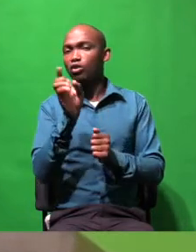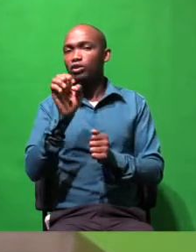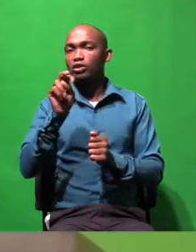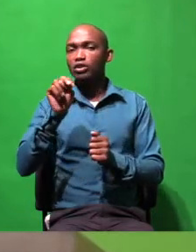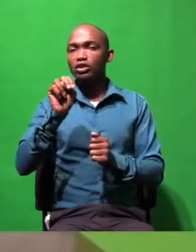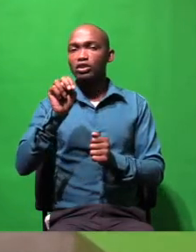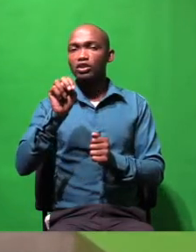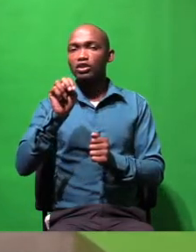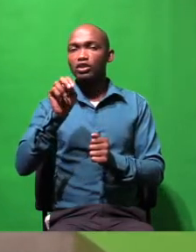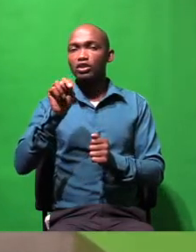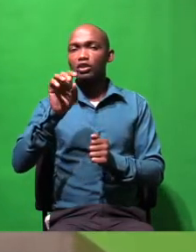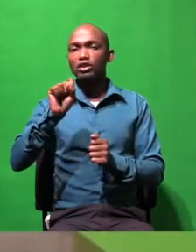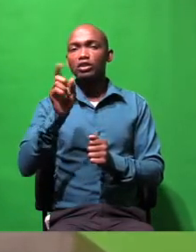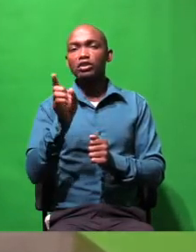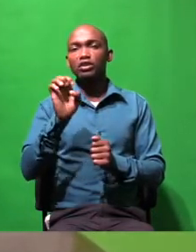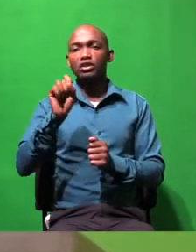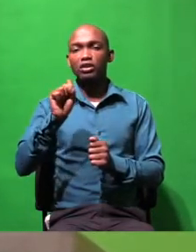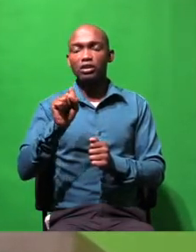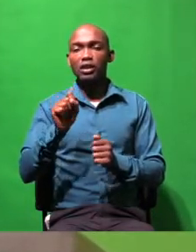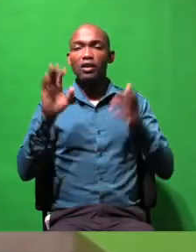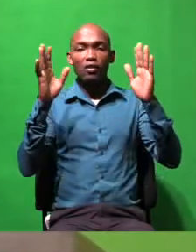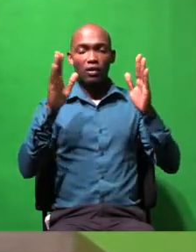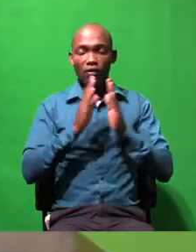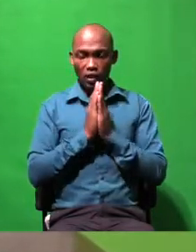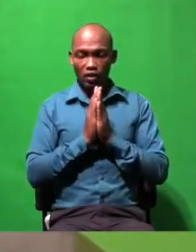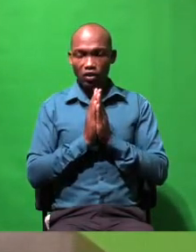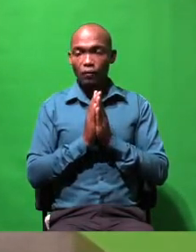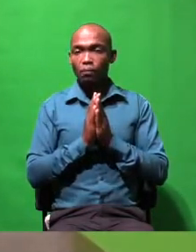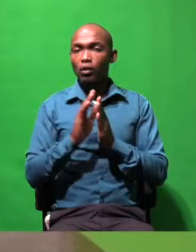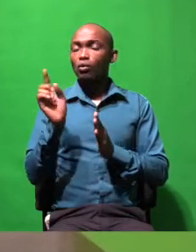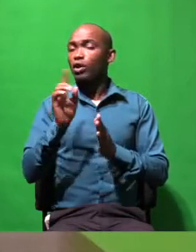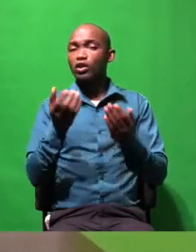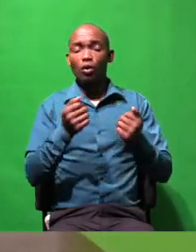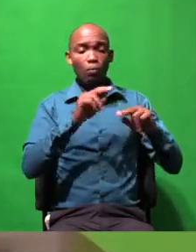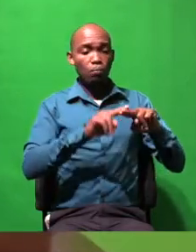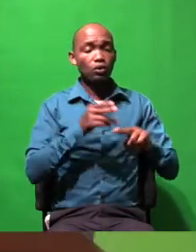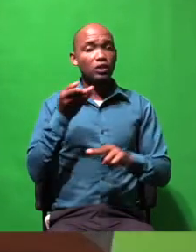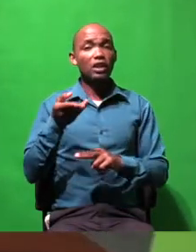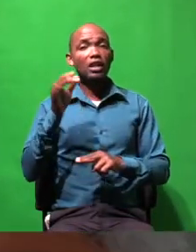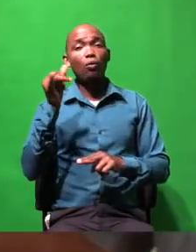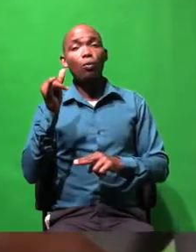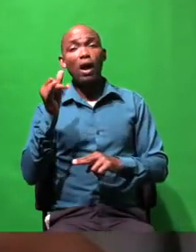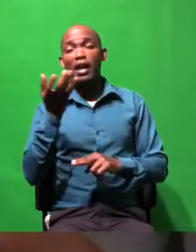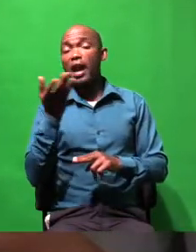Thank you a lot. Good. Clap one. Thank you. We don't put any